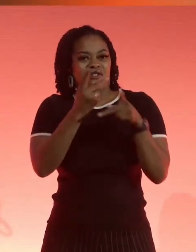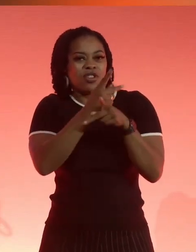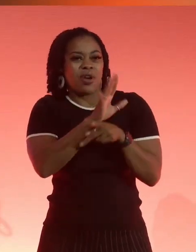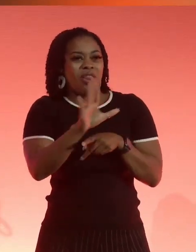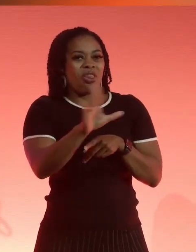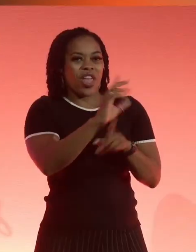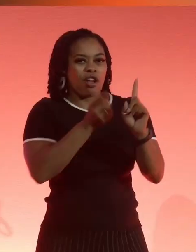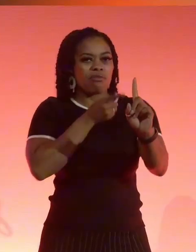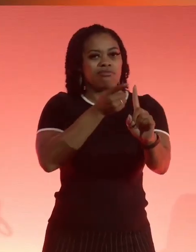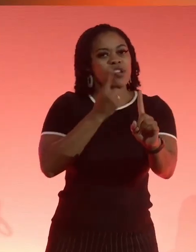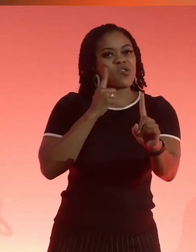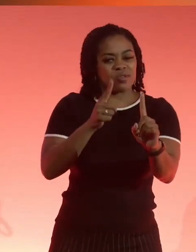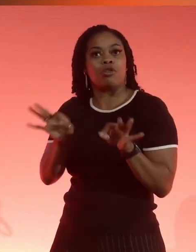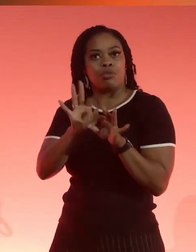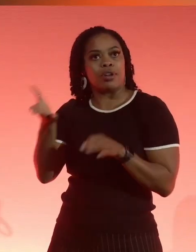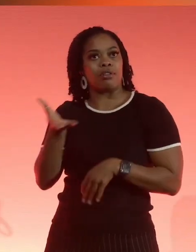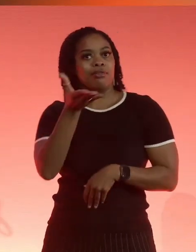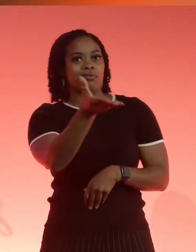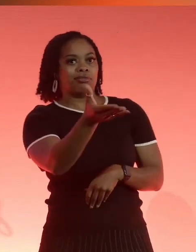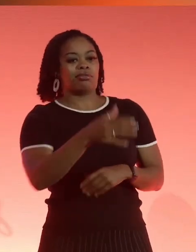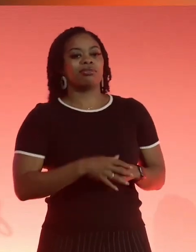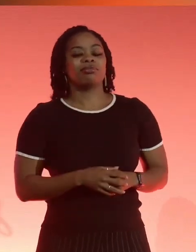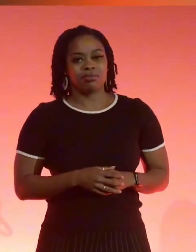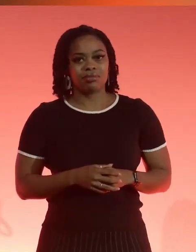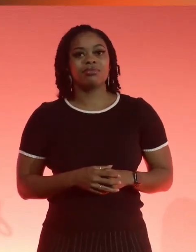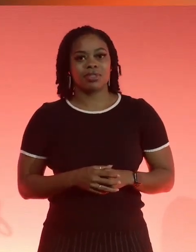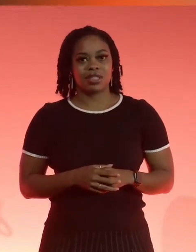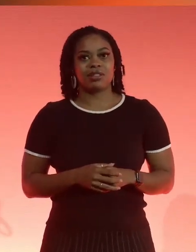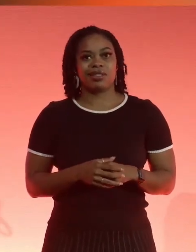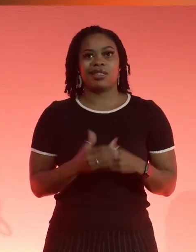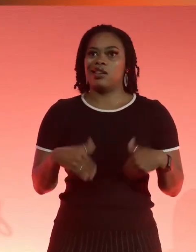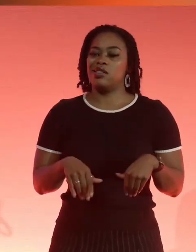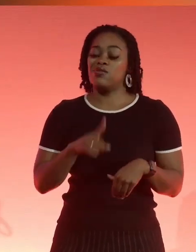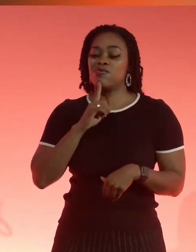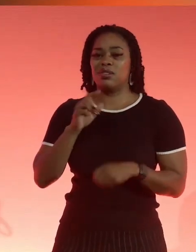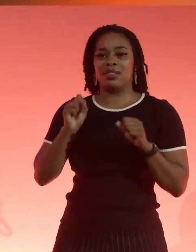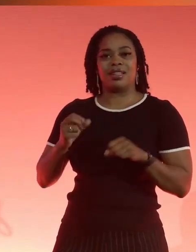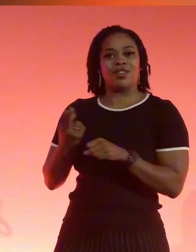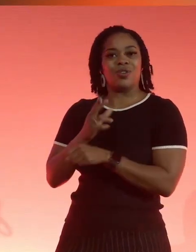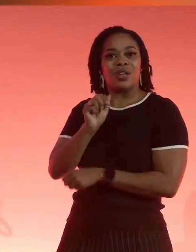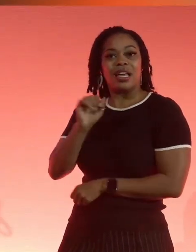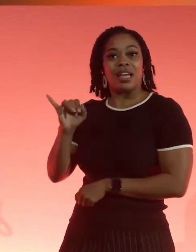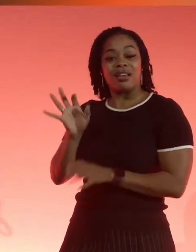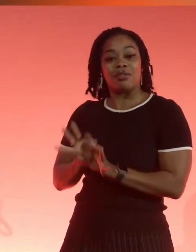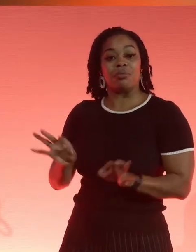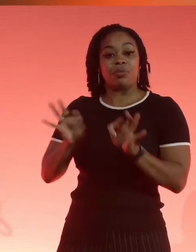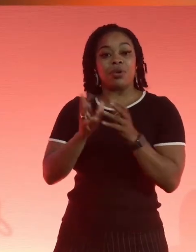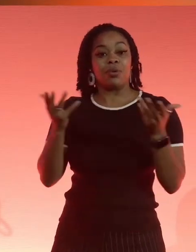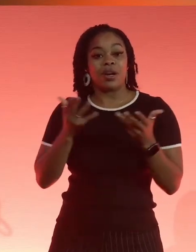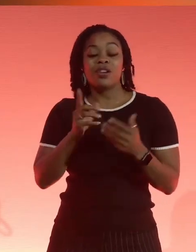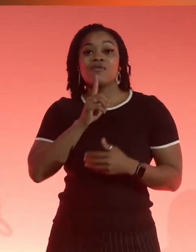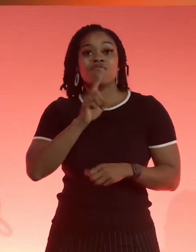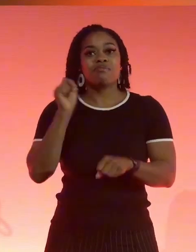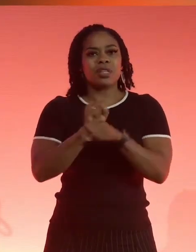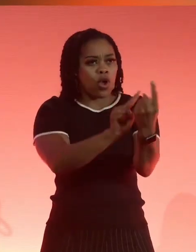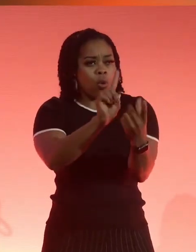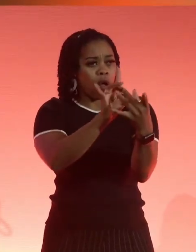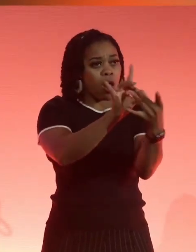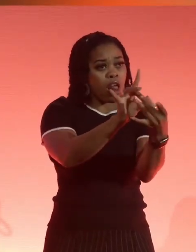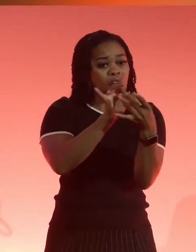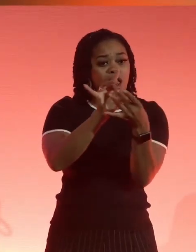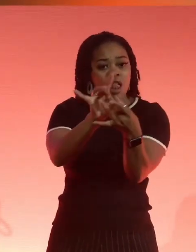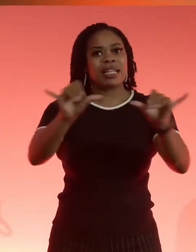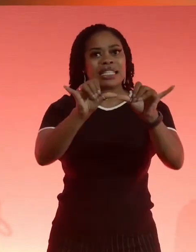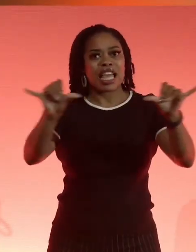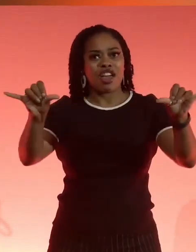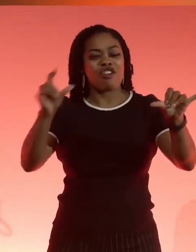the information that they need to see. So here's the big unlock with AI. It is one-to-one relevance, delivered